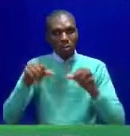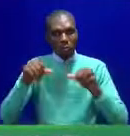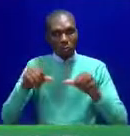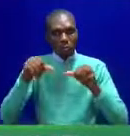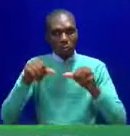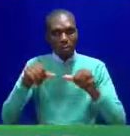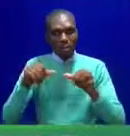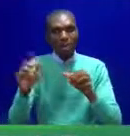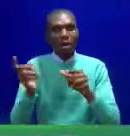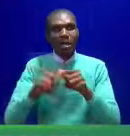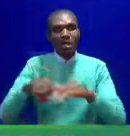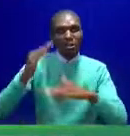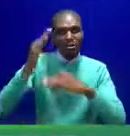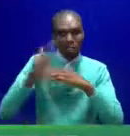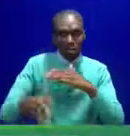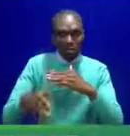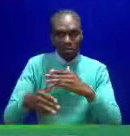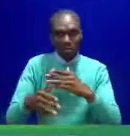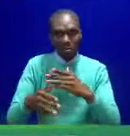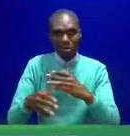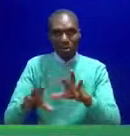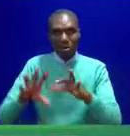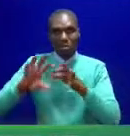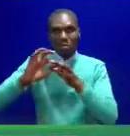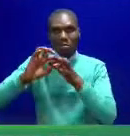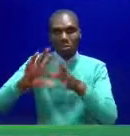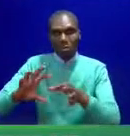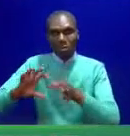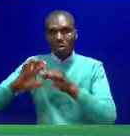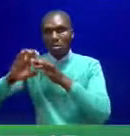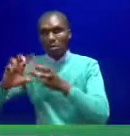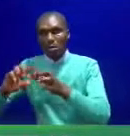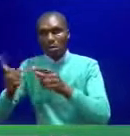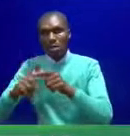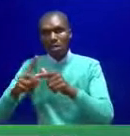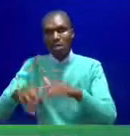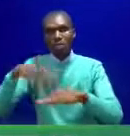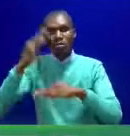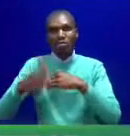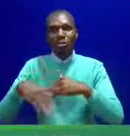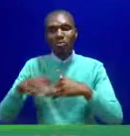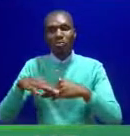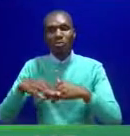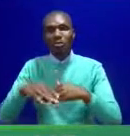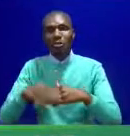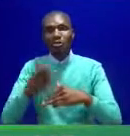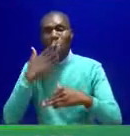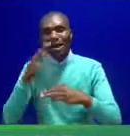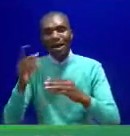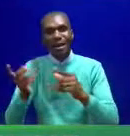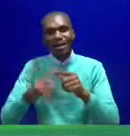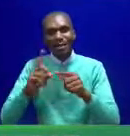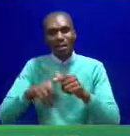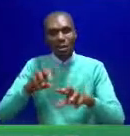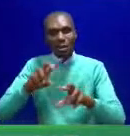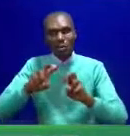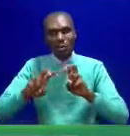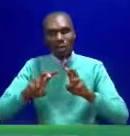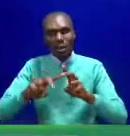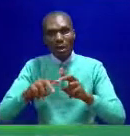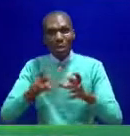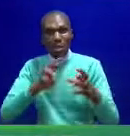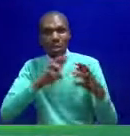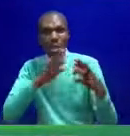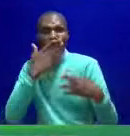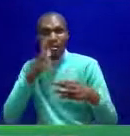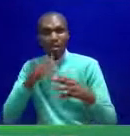distort the pattern and even limit you in terms of response. But we know that we are going to map out the response